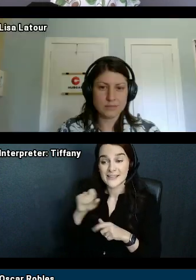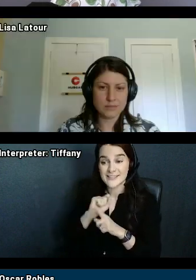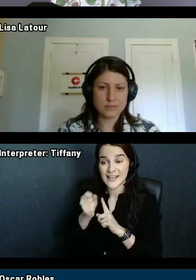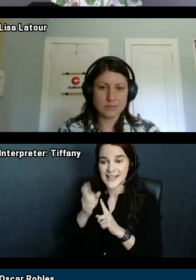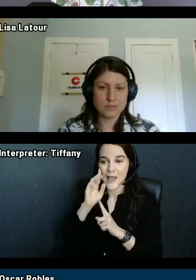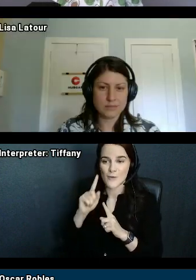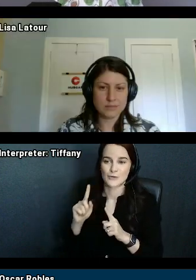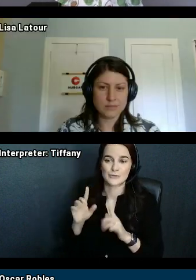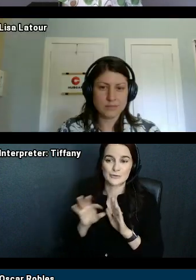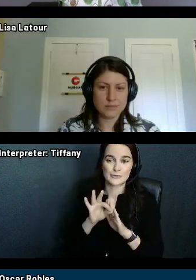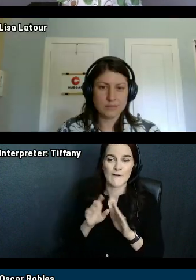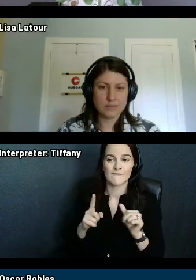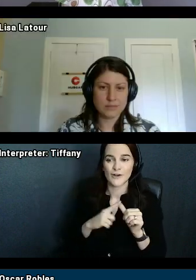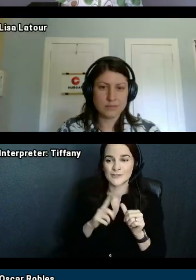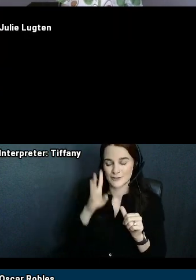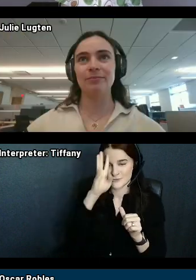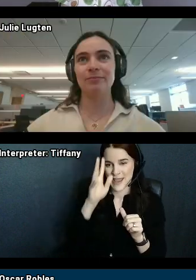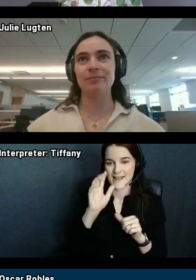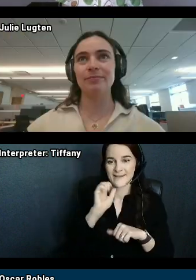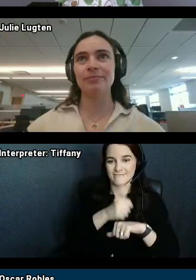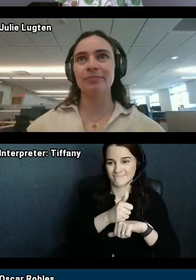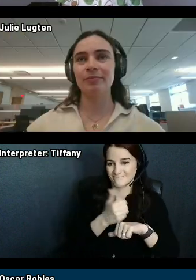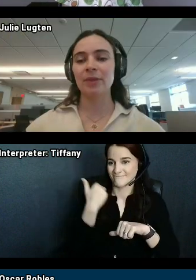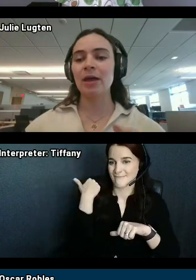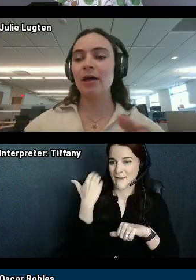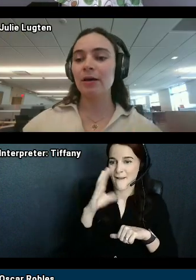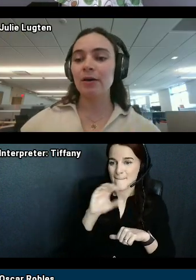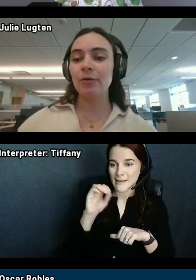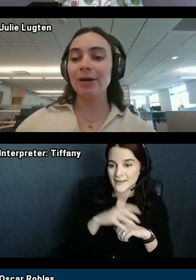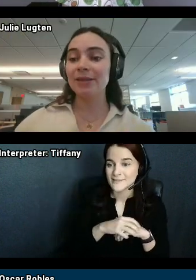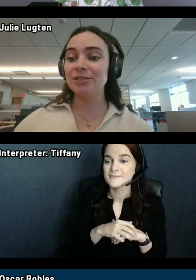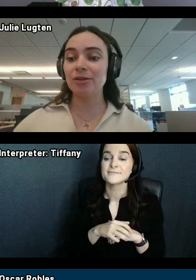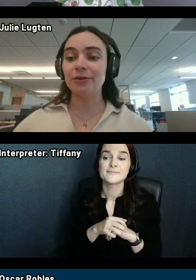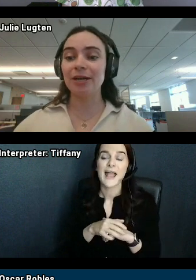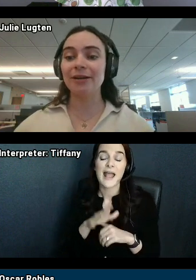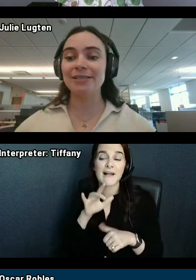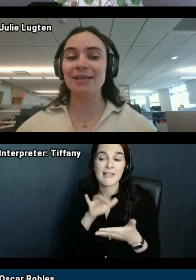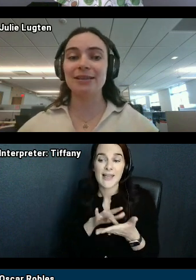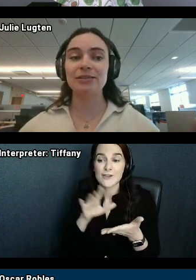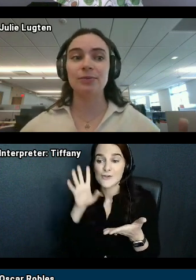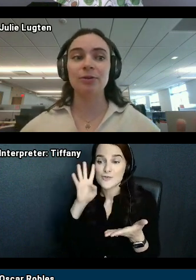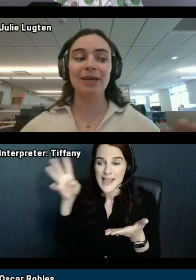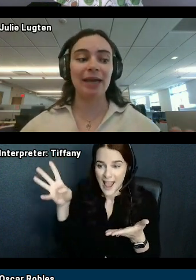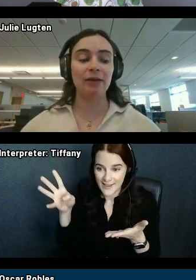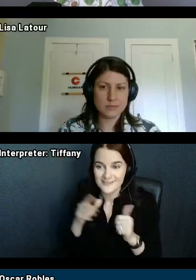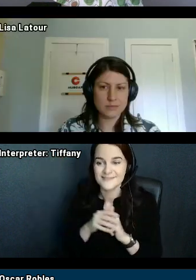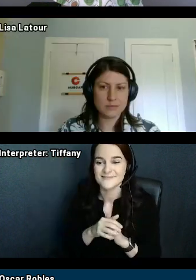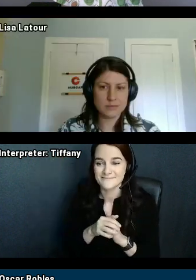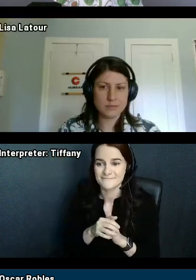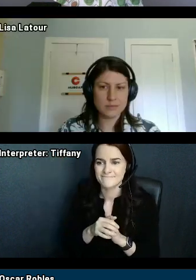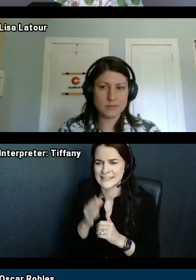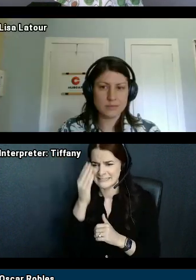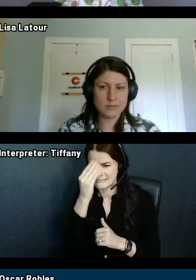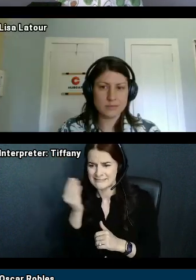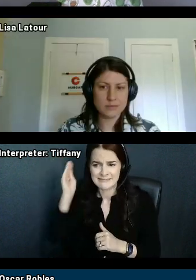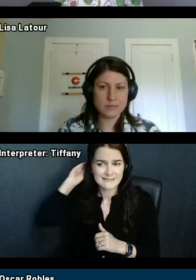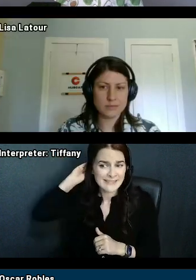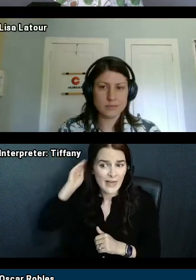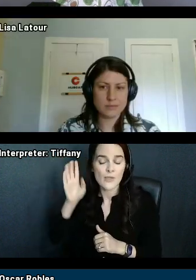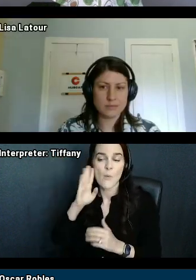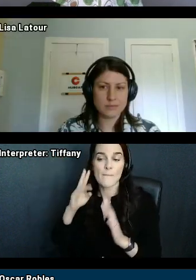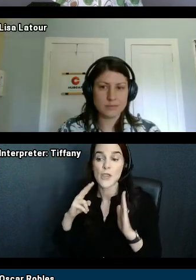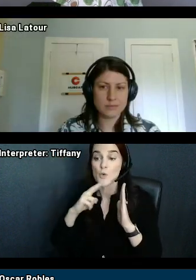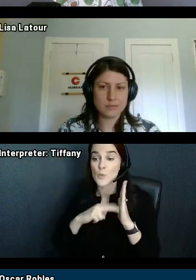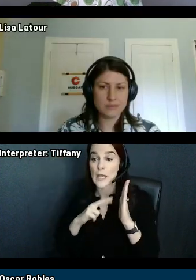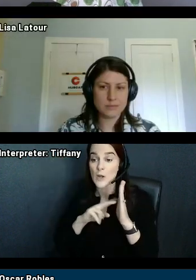company and hit create. One thing to note here is that this will be a read-only property on